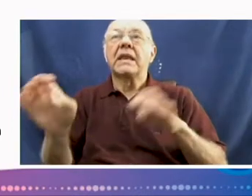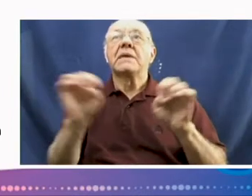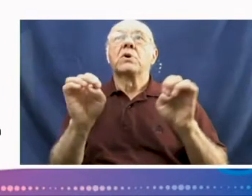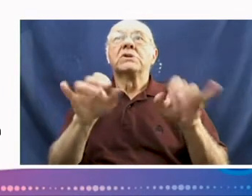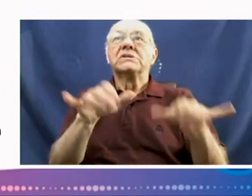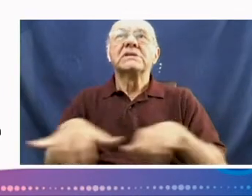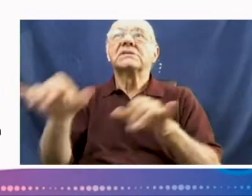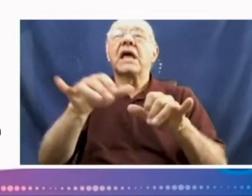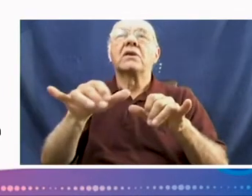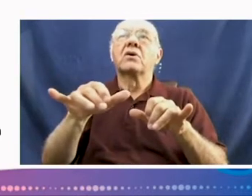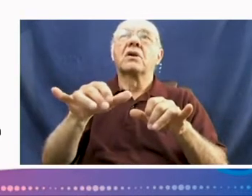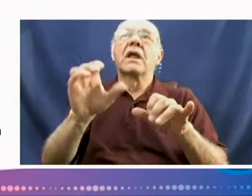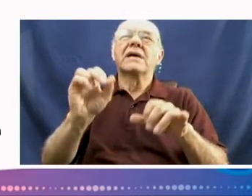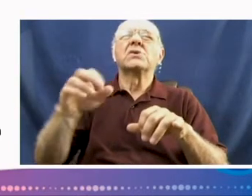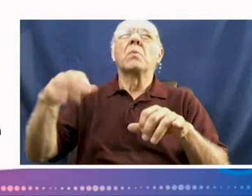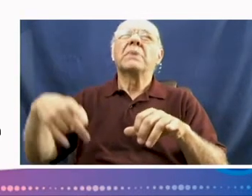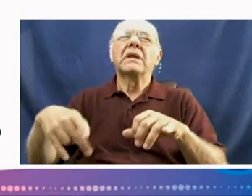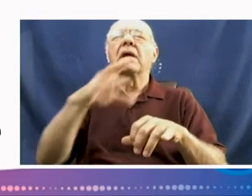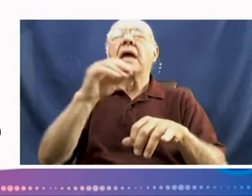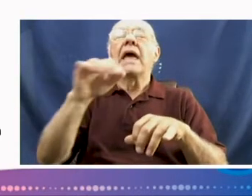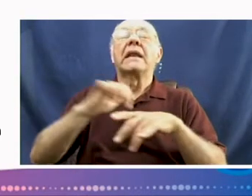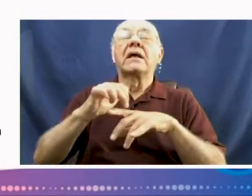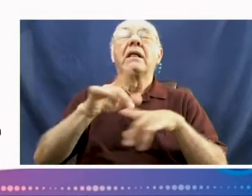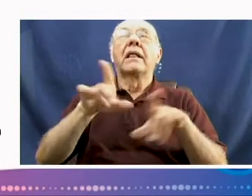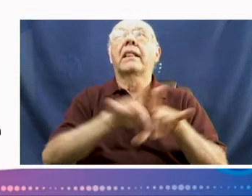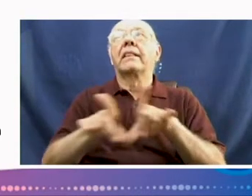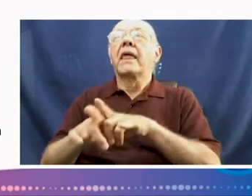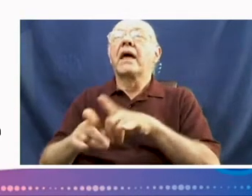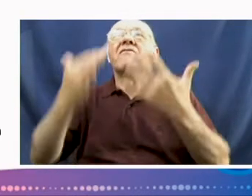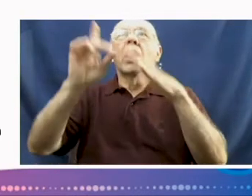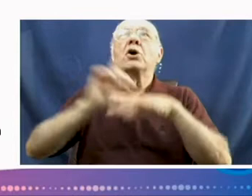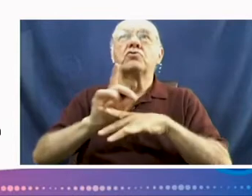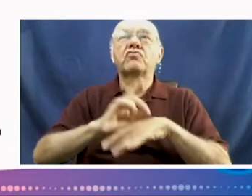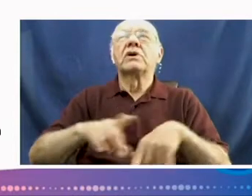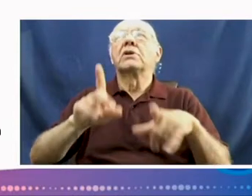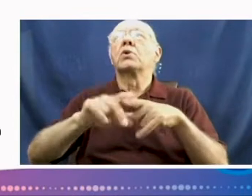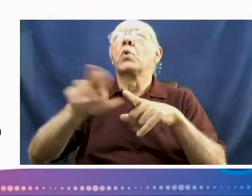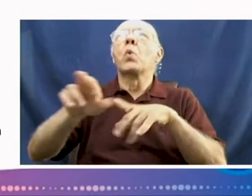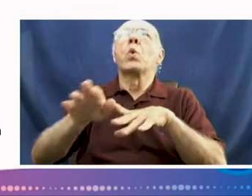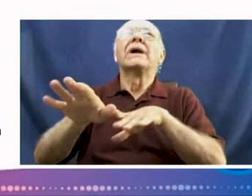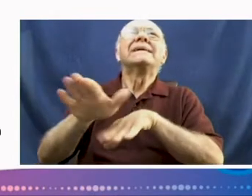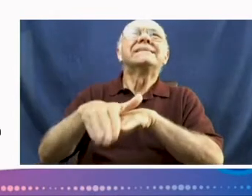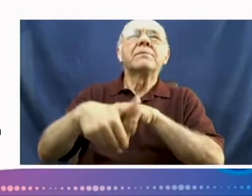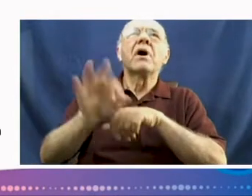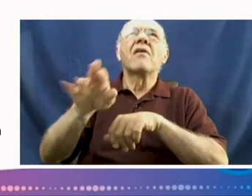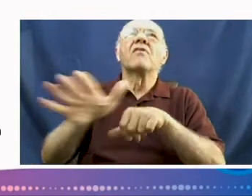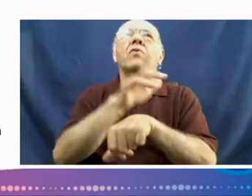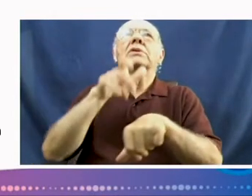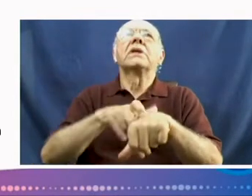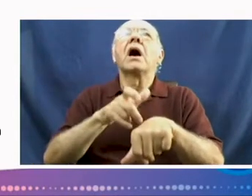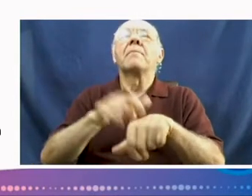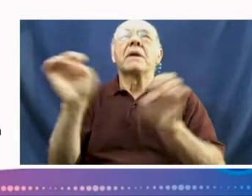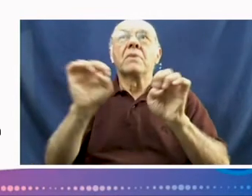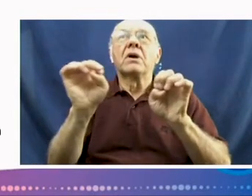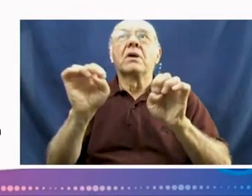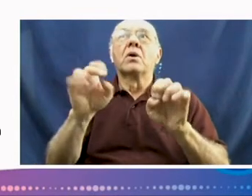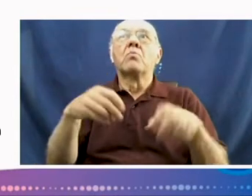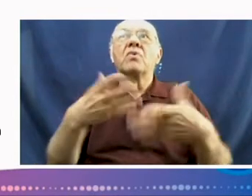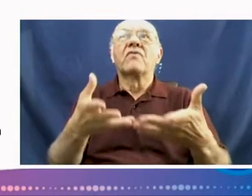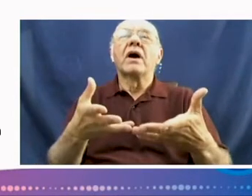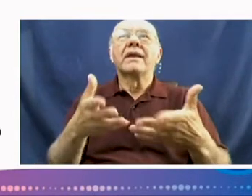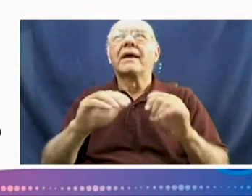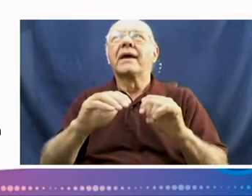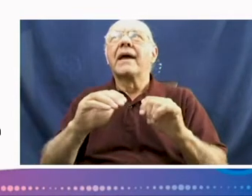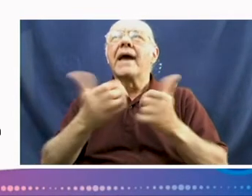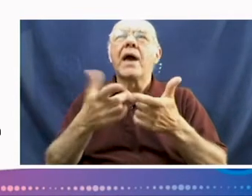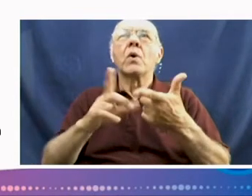procedures, and exercises such as fire drills or simulations of full-time emergencies, providing the mechanisms for these